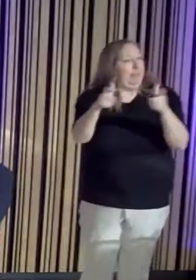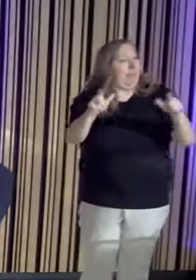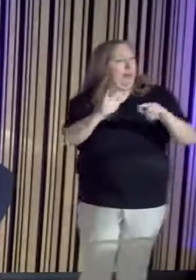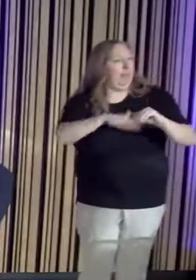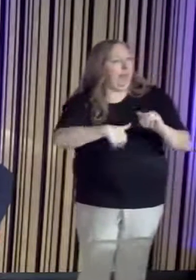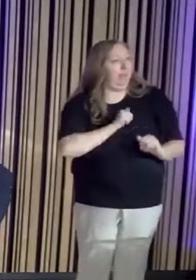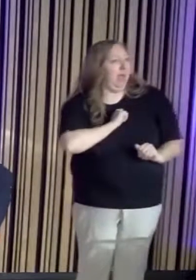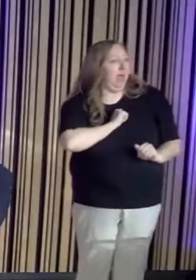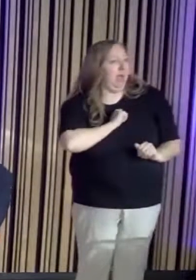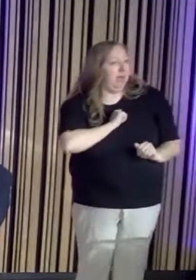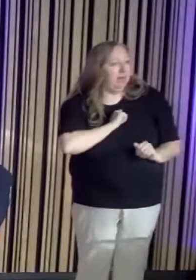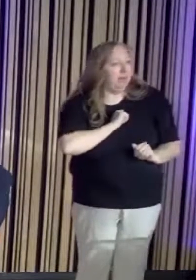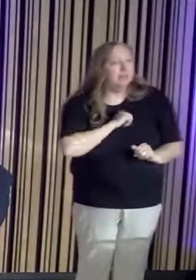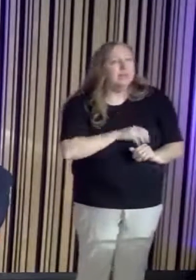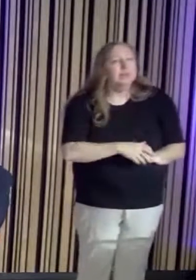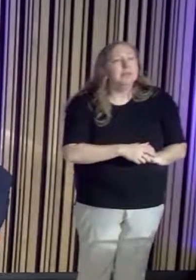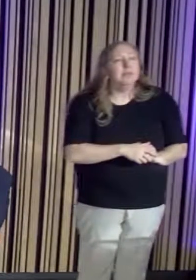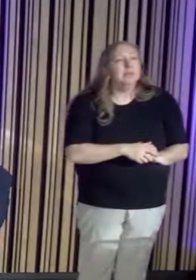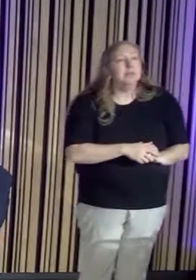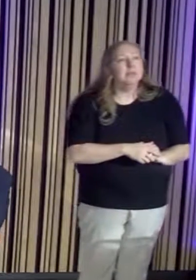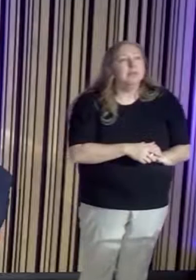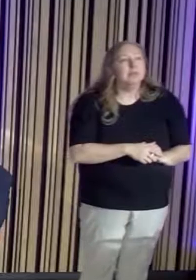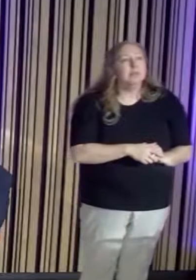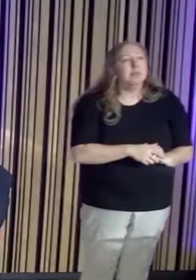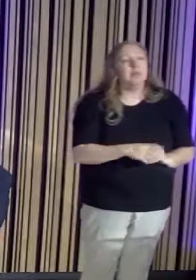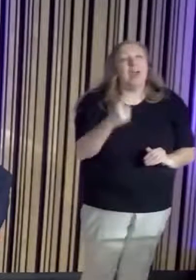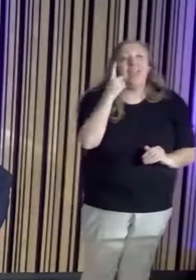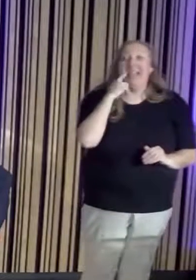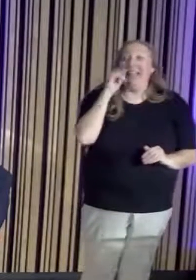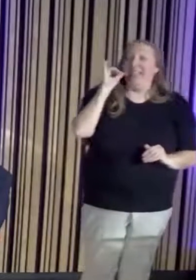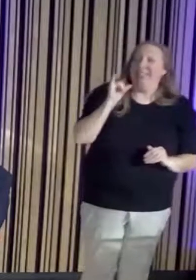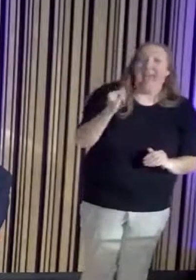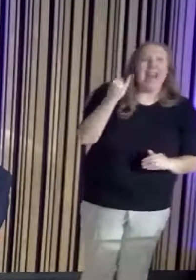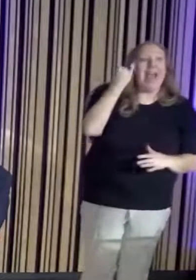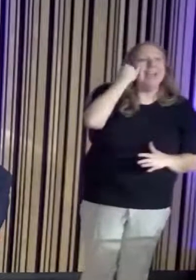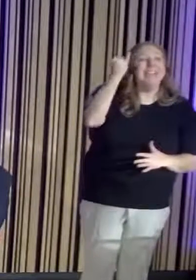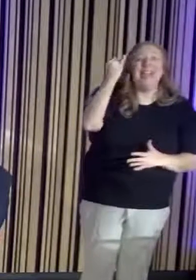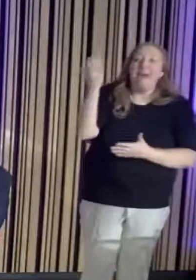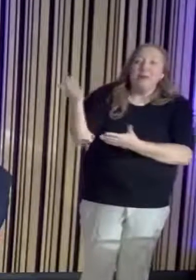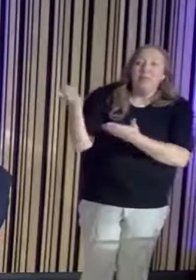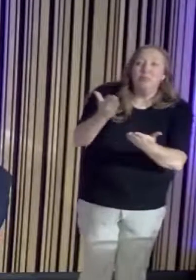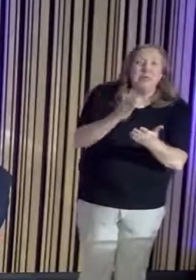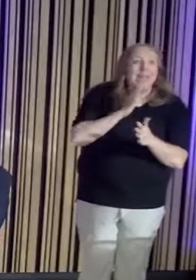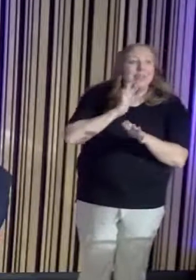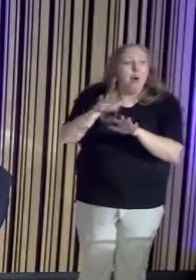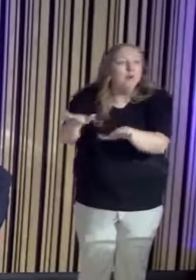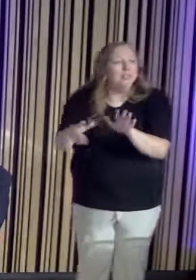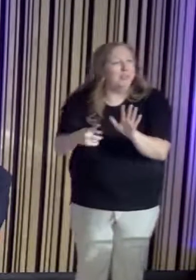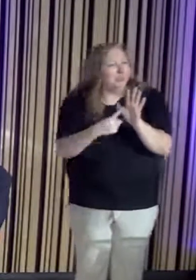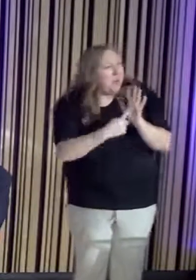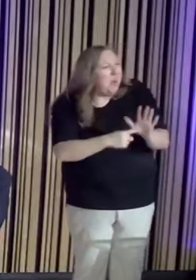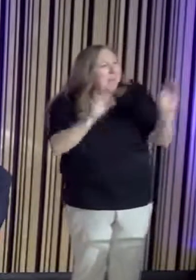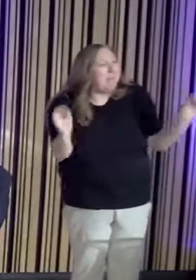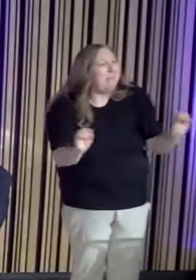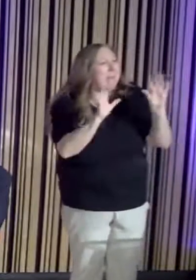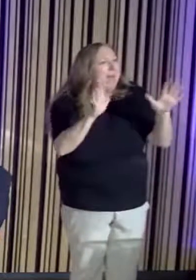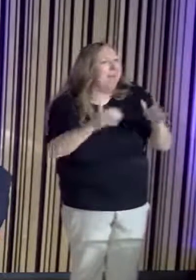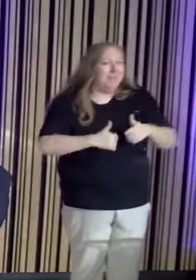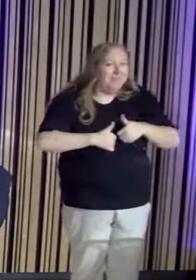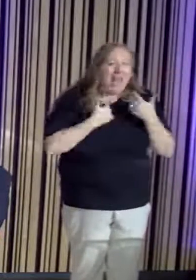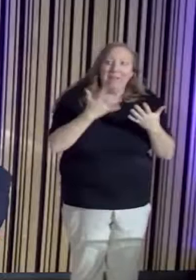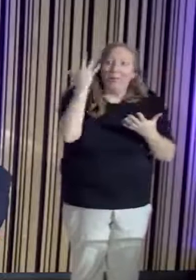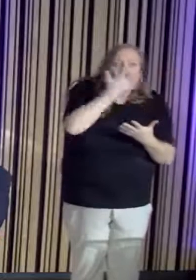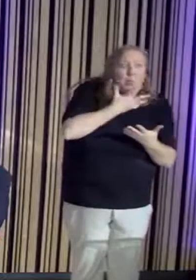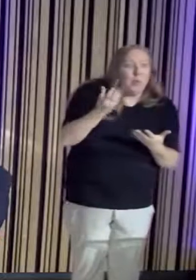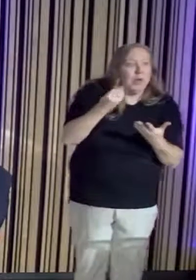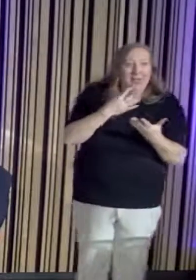picture, this idea of bringing emotions, showing this magic of life, showing this beauty of